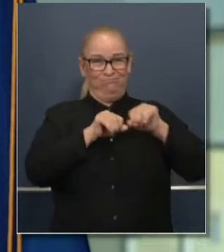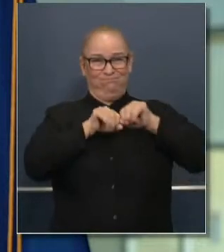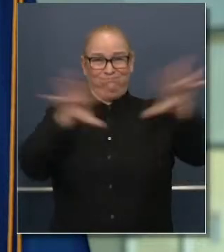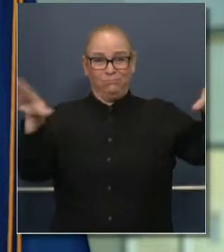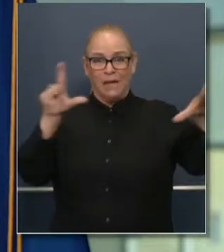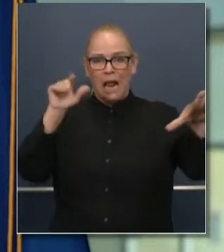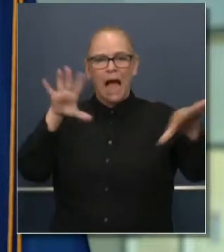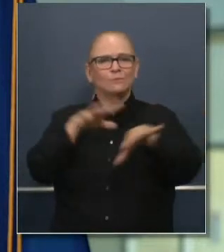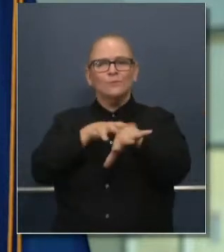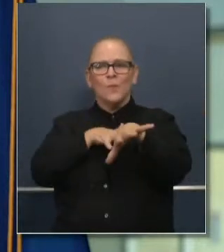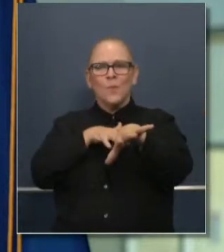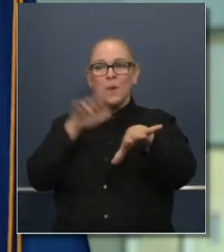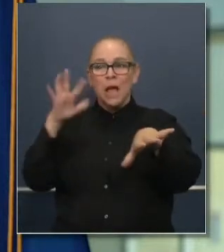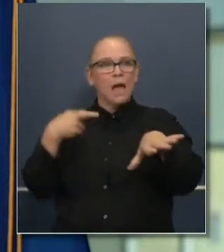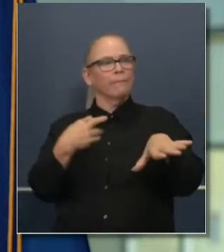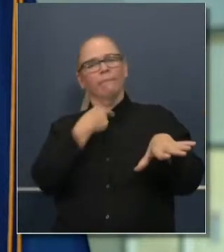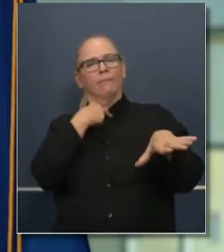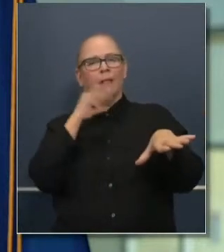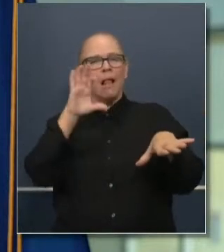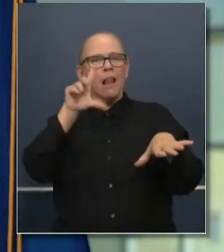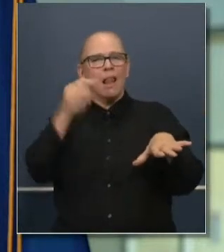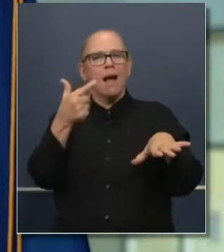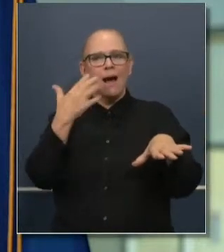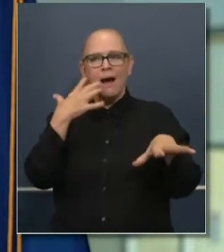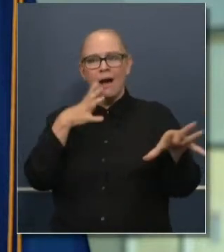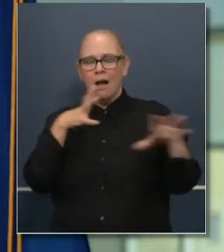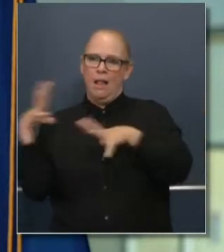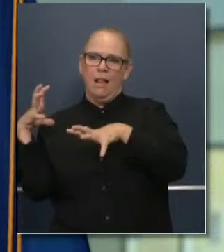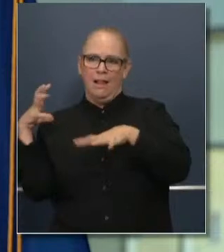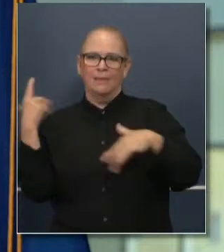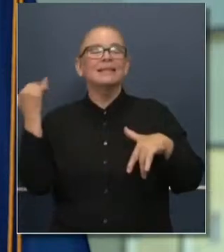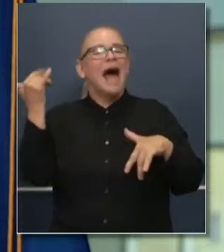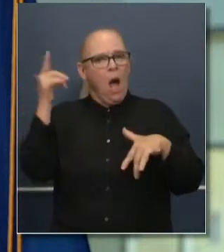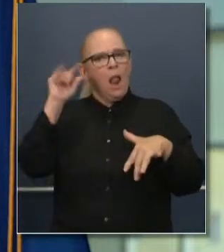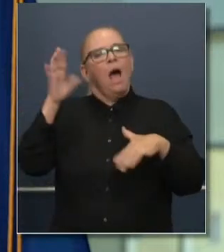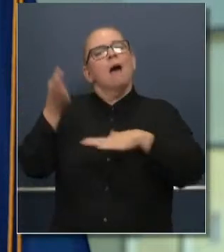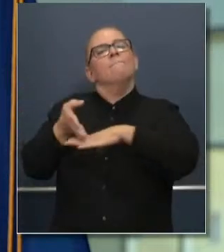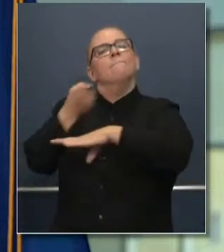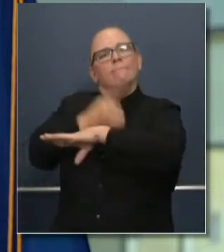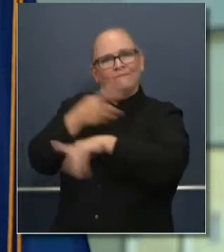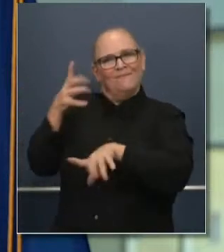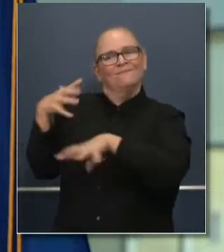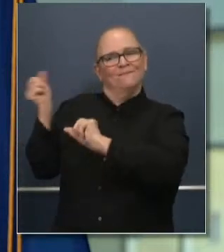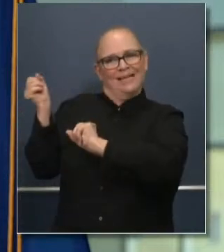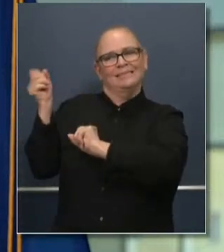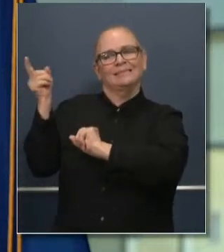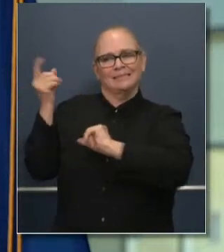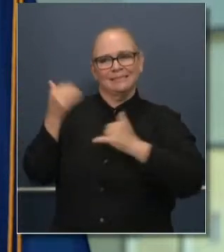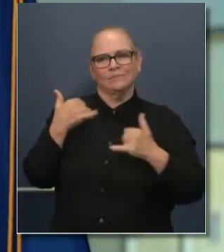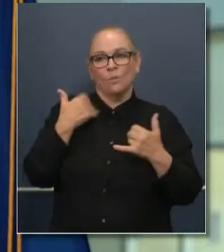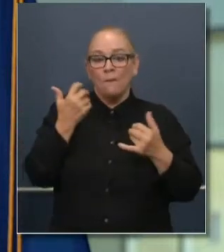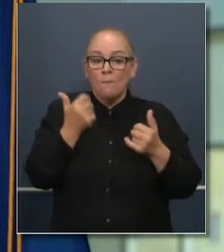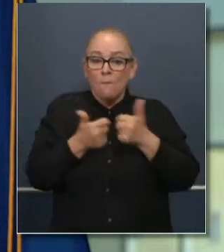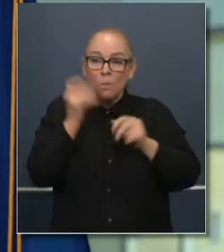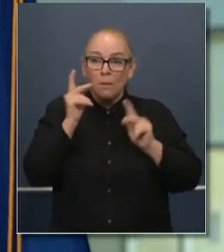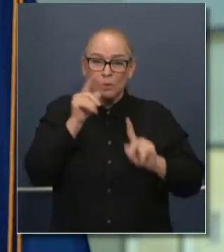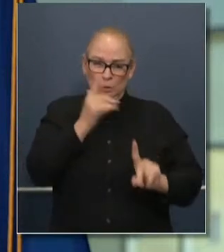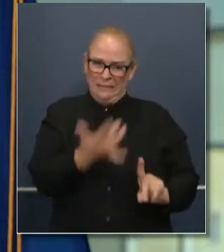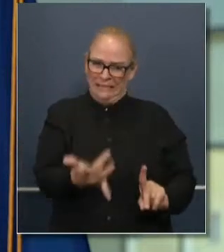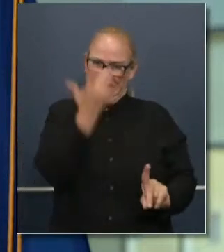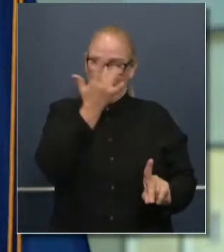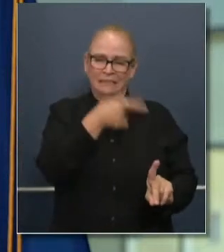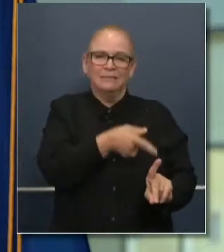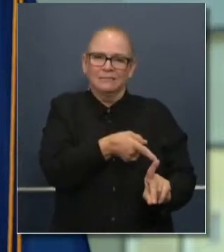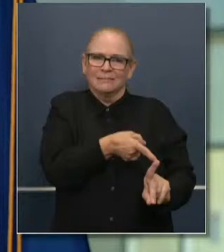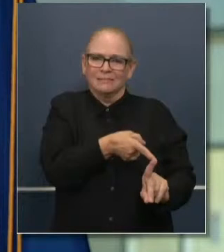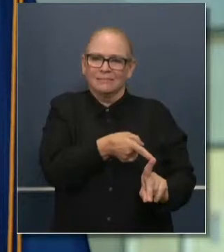go up pretty high. So we wanted to make sure that we had the sickest people, the people with the most clear and obvious COVID